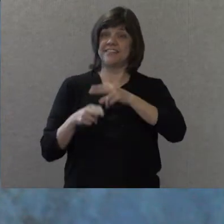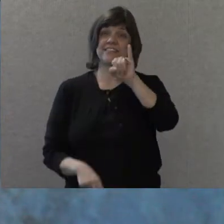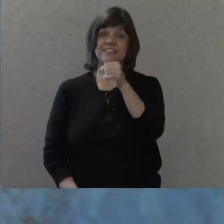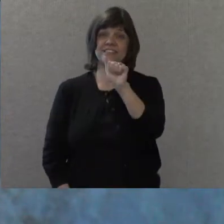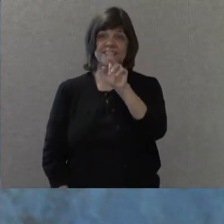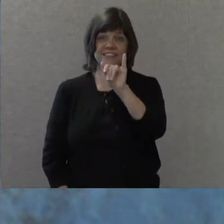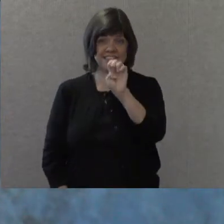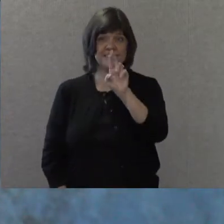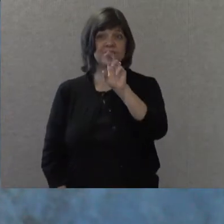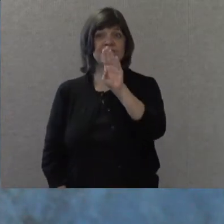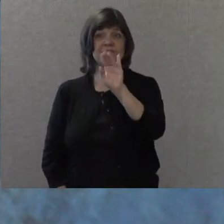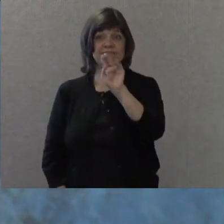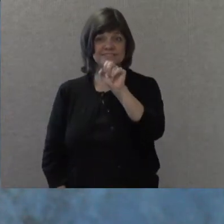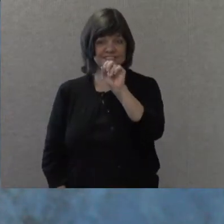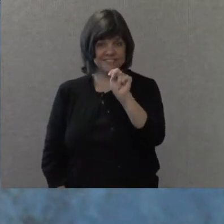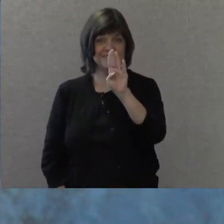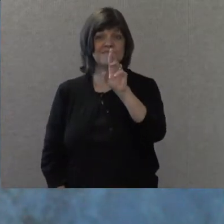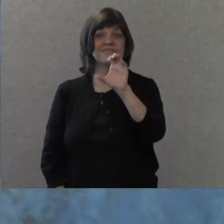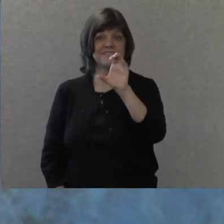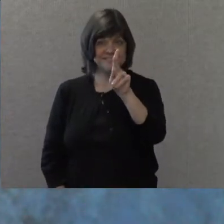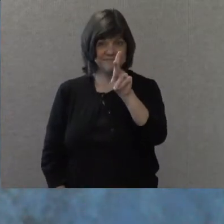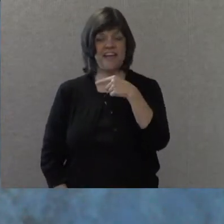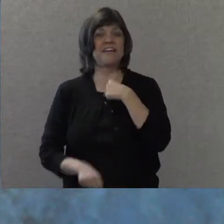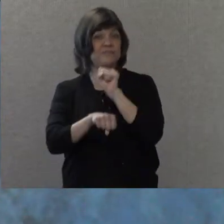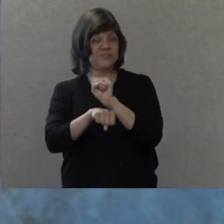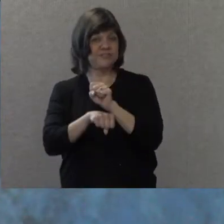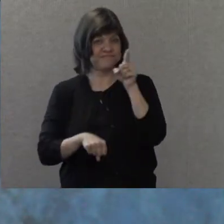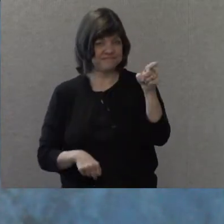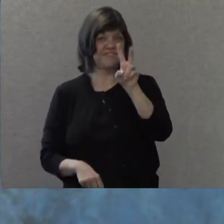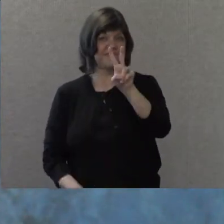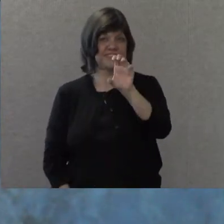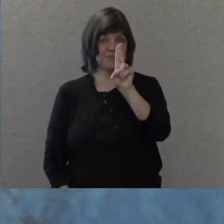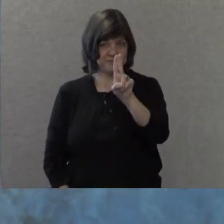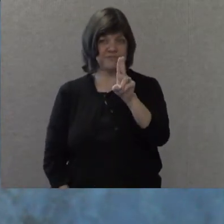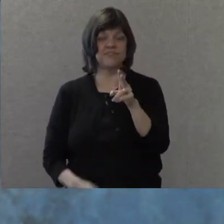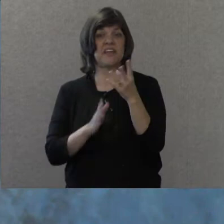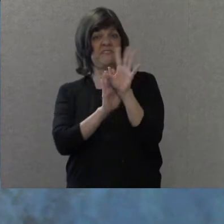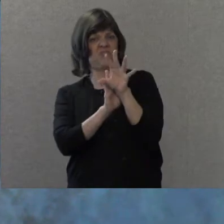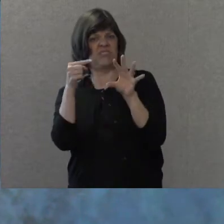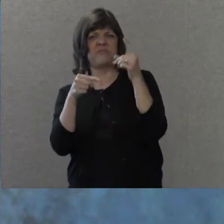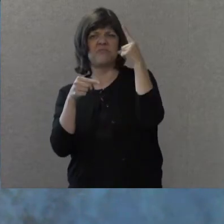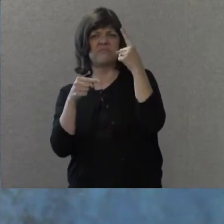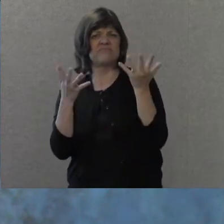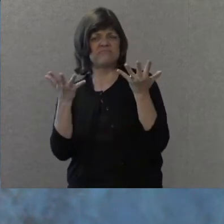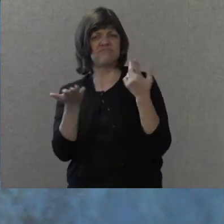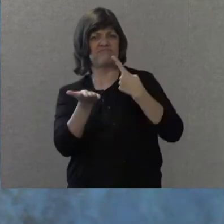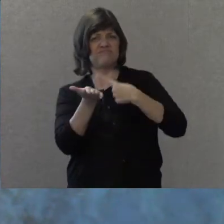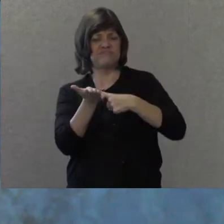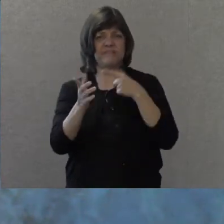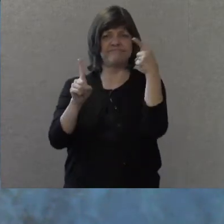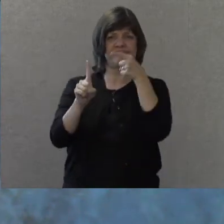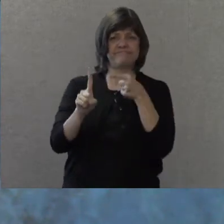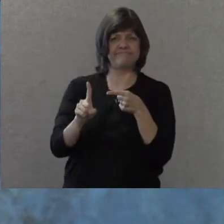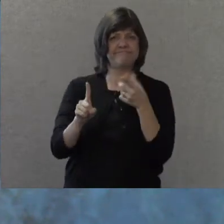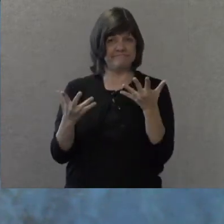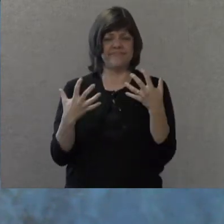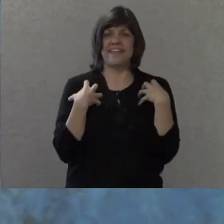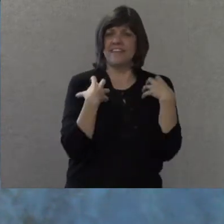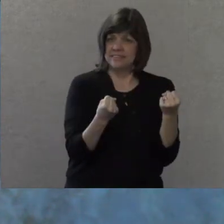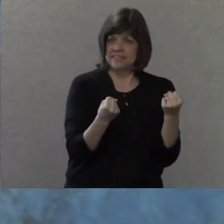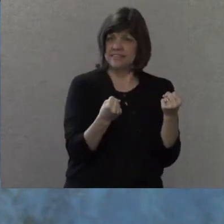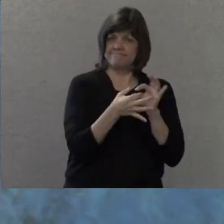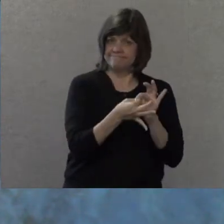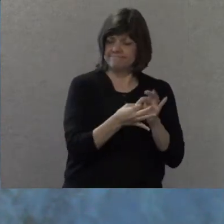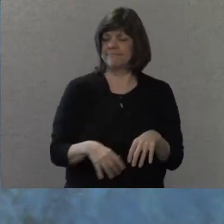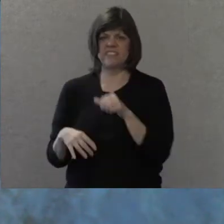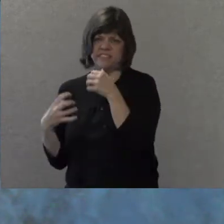Hello, my name is Jackie Robinson Brock and I work at Virginia Commonwealth University. This video is going to discuss the aspects of healthy and